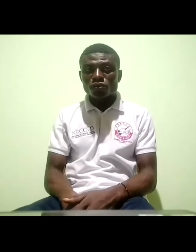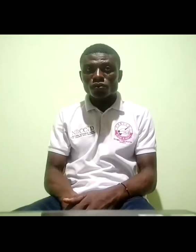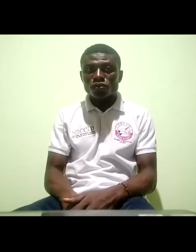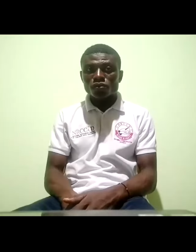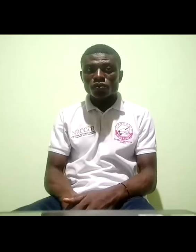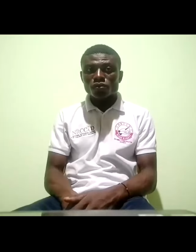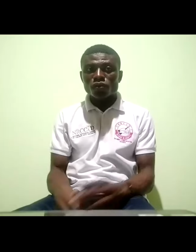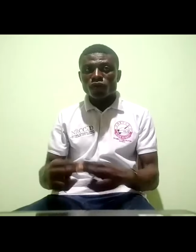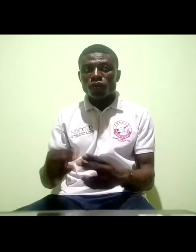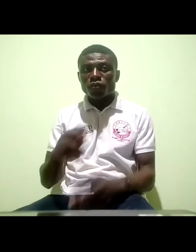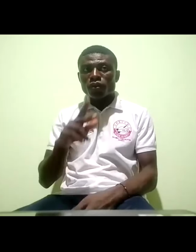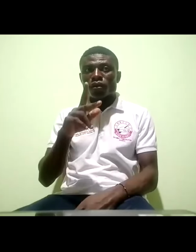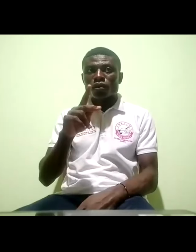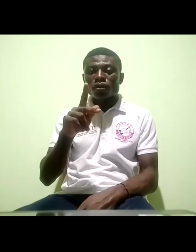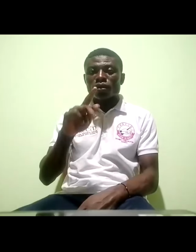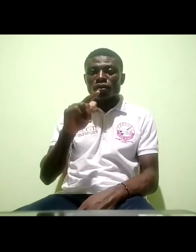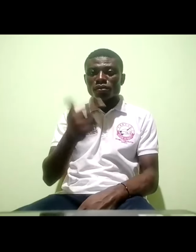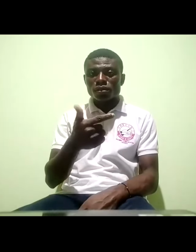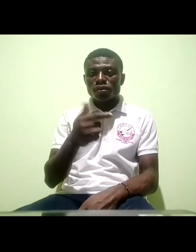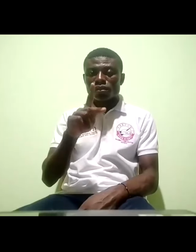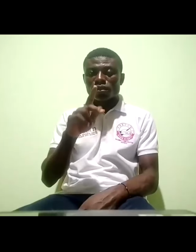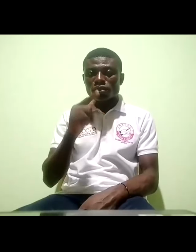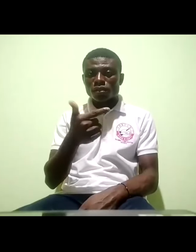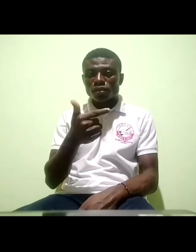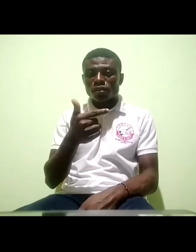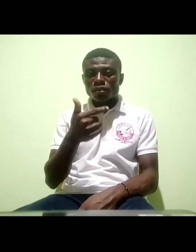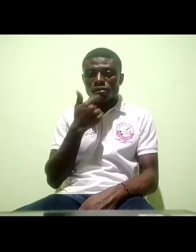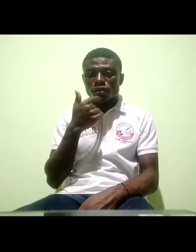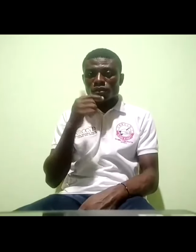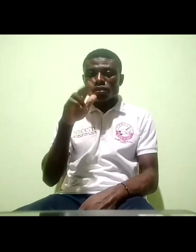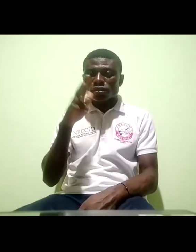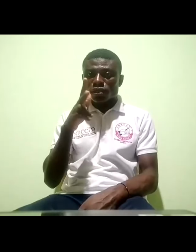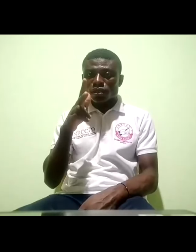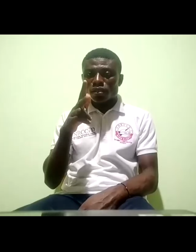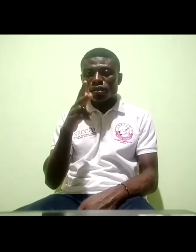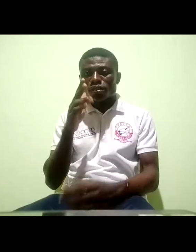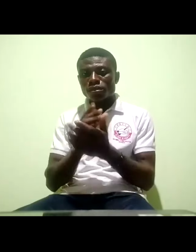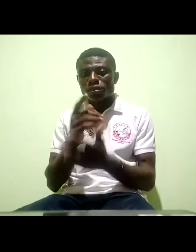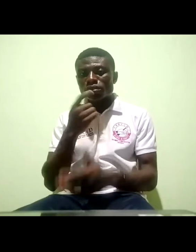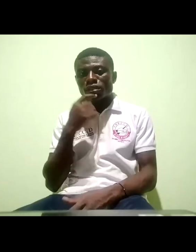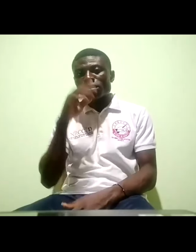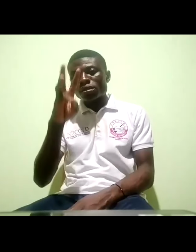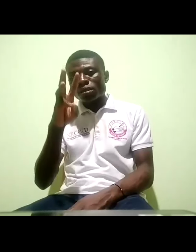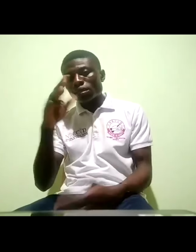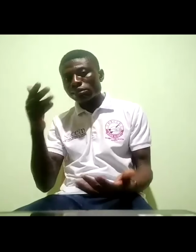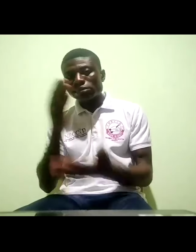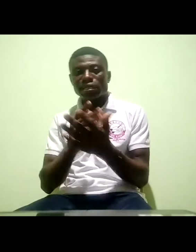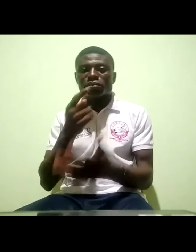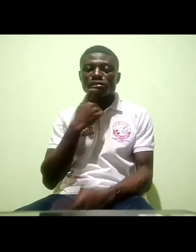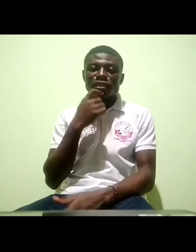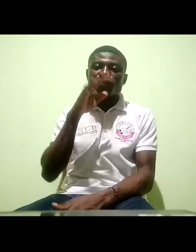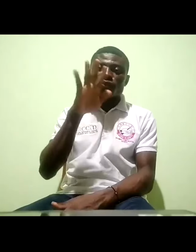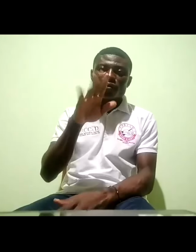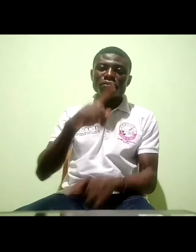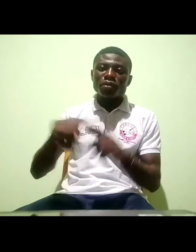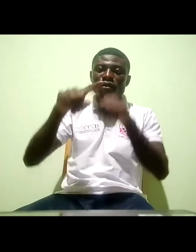I'm wrong, please can someone correct me? I know for first grade 6, but it depends on what other